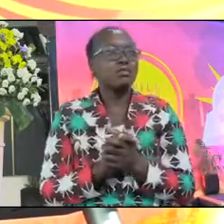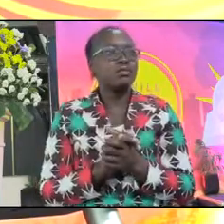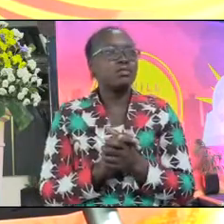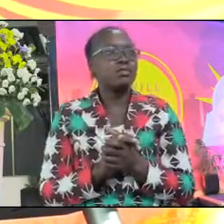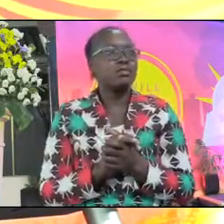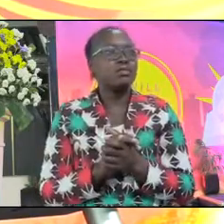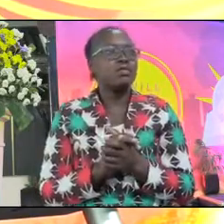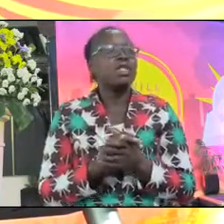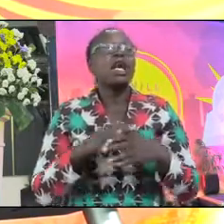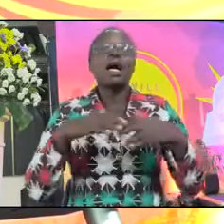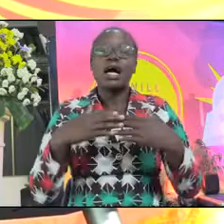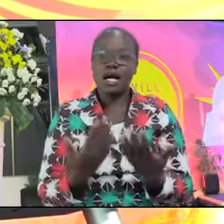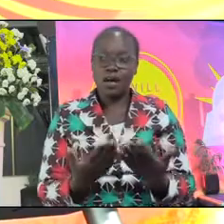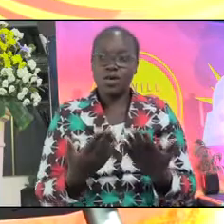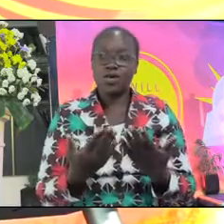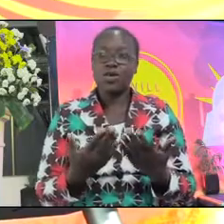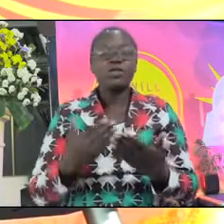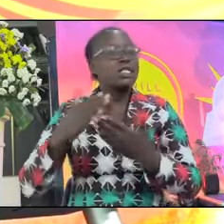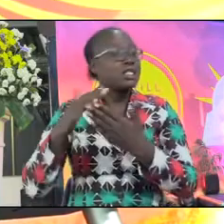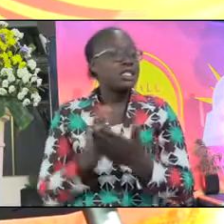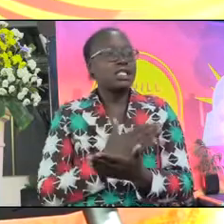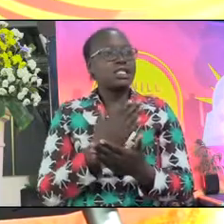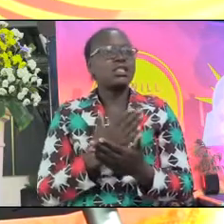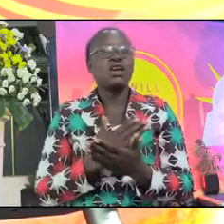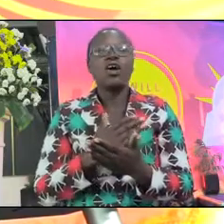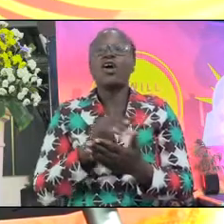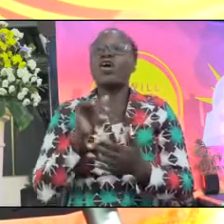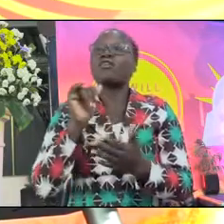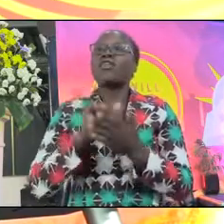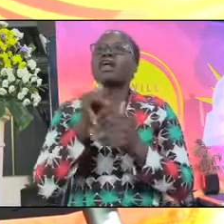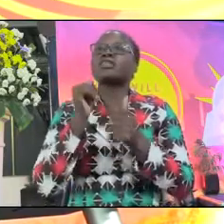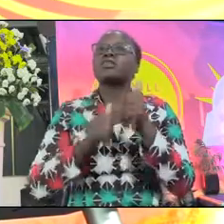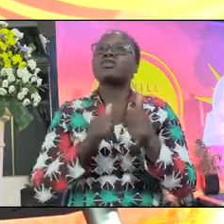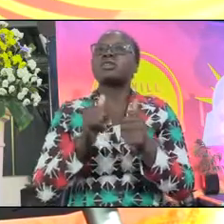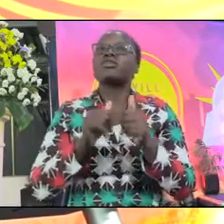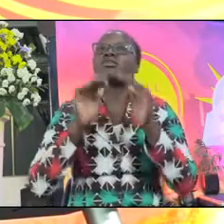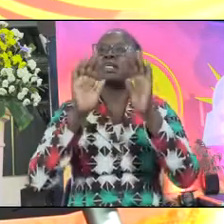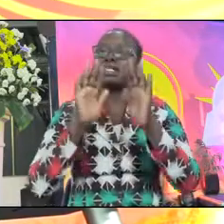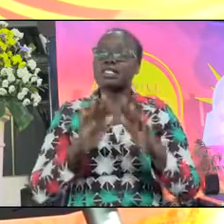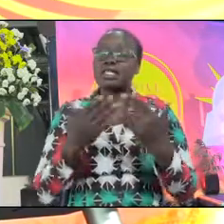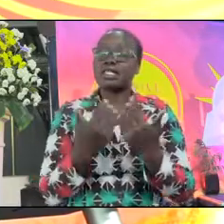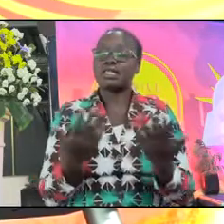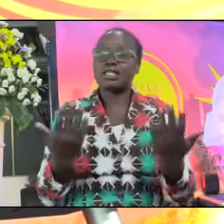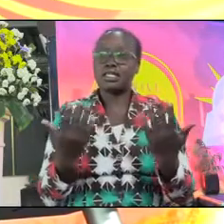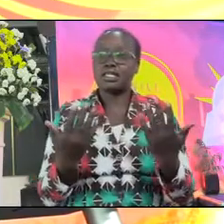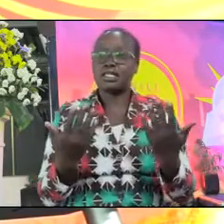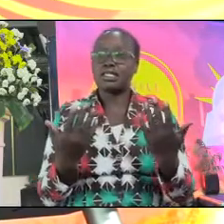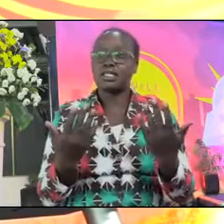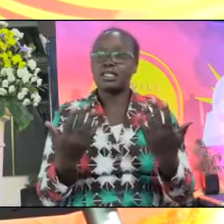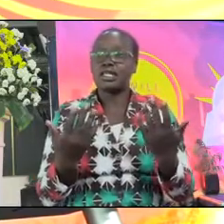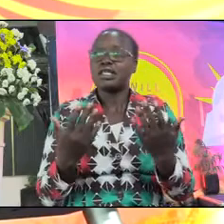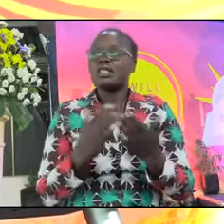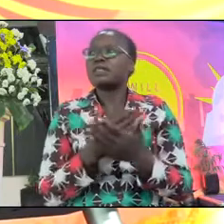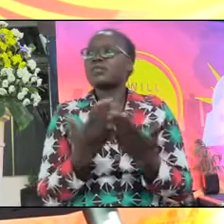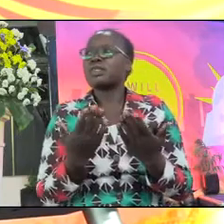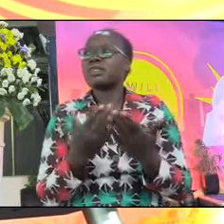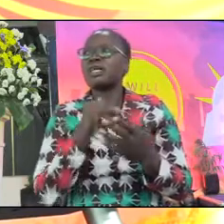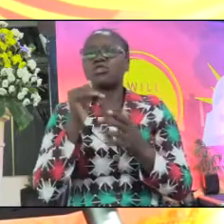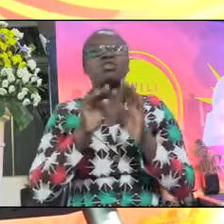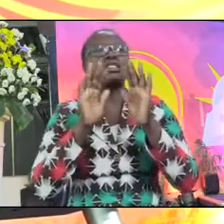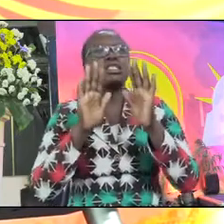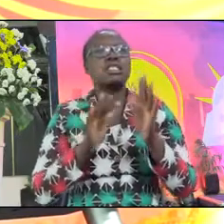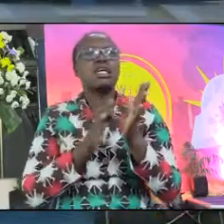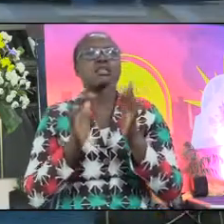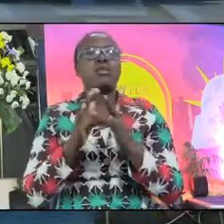I'll play it again. How to get rid of the unnecessary. Yeah, the perfect storm teaches us how to get rid of necessary. And